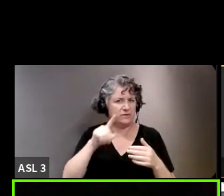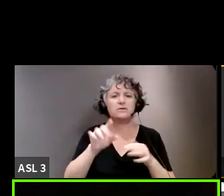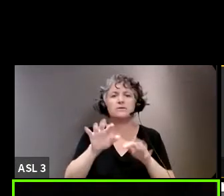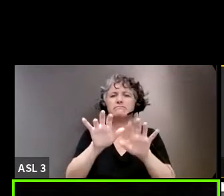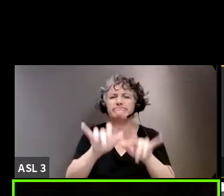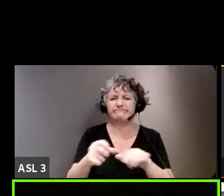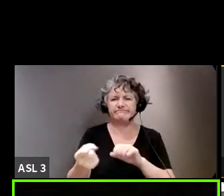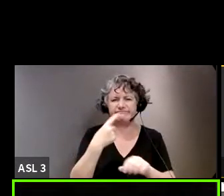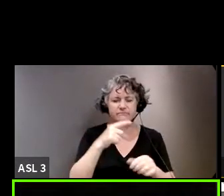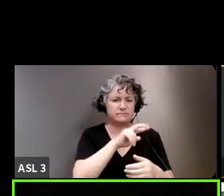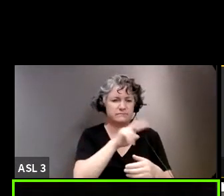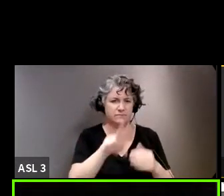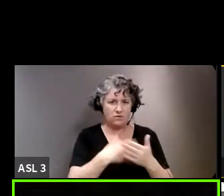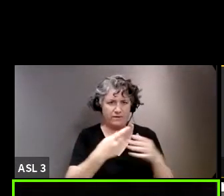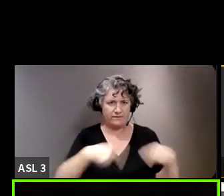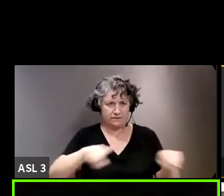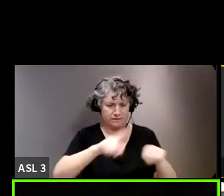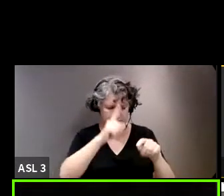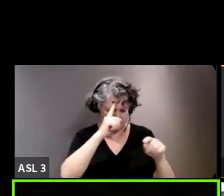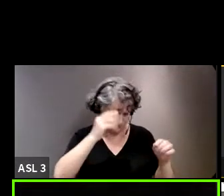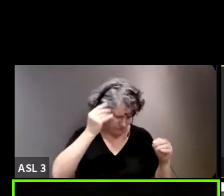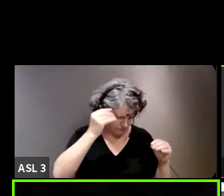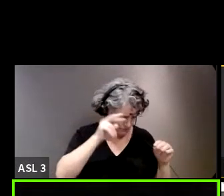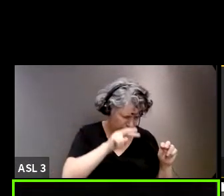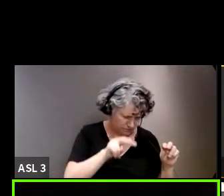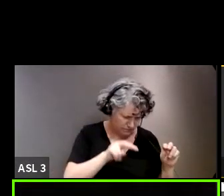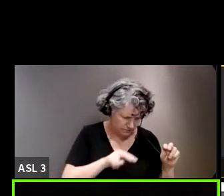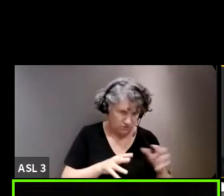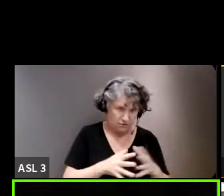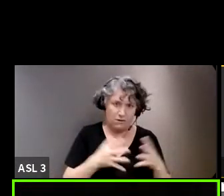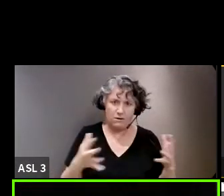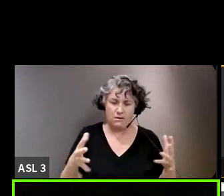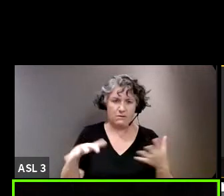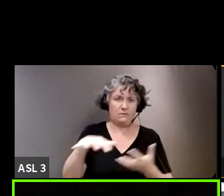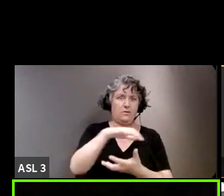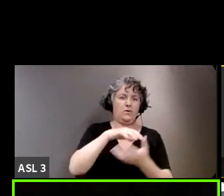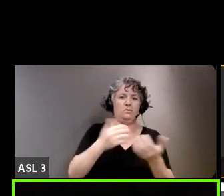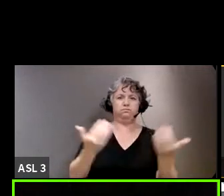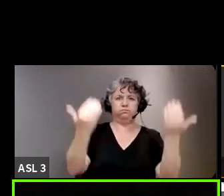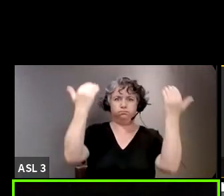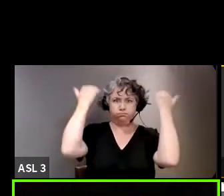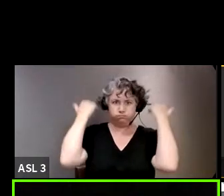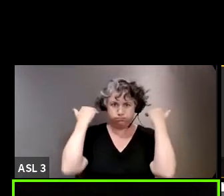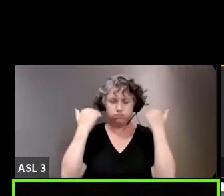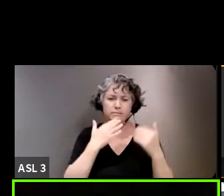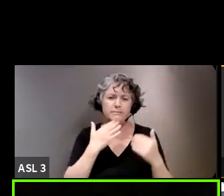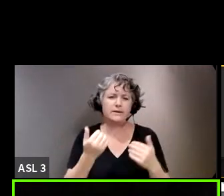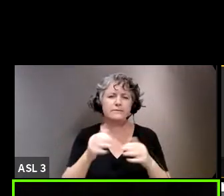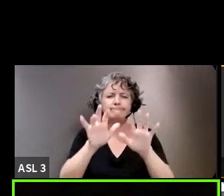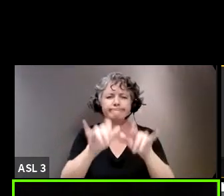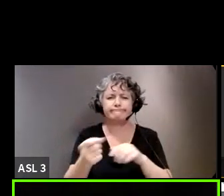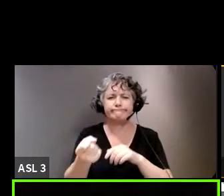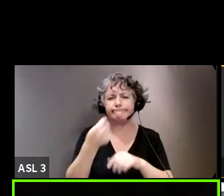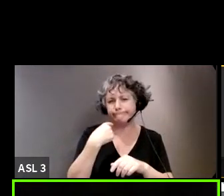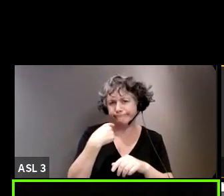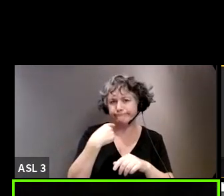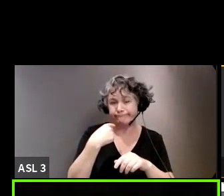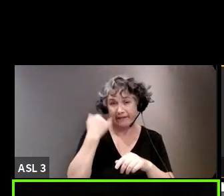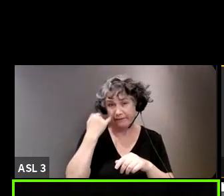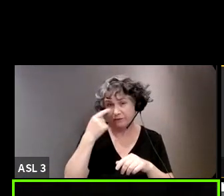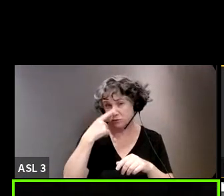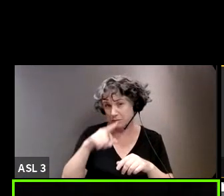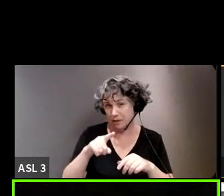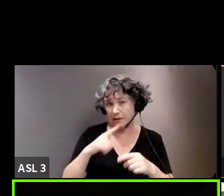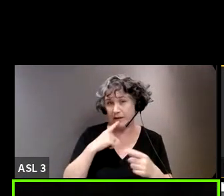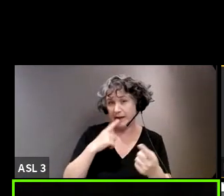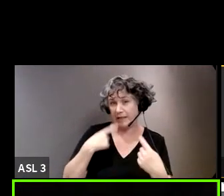because i think all of us will need time to digest it there's an awful lot coming in at the same time so um if that's okay if if